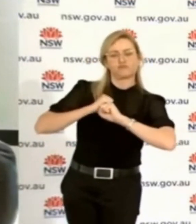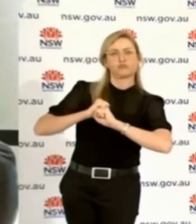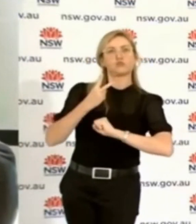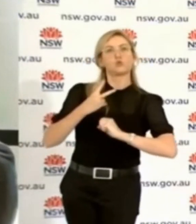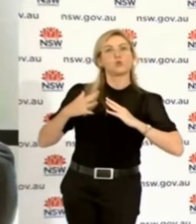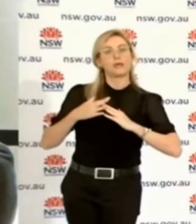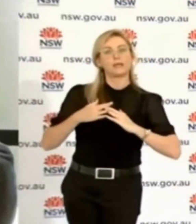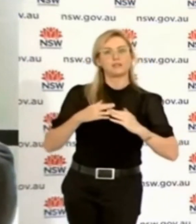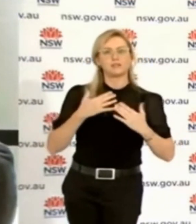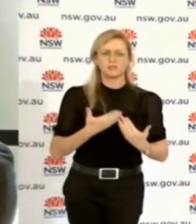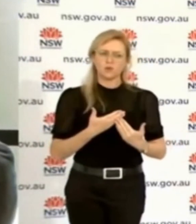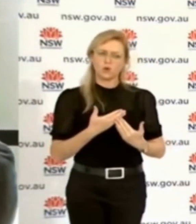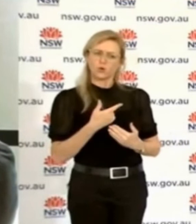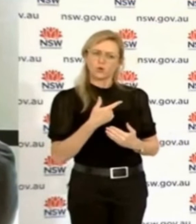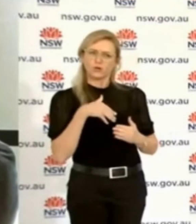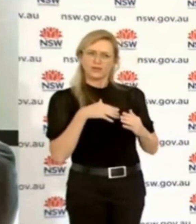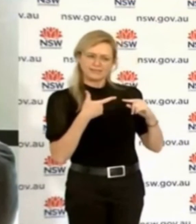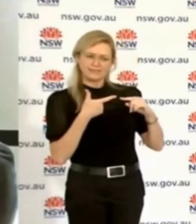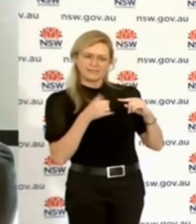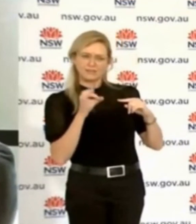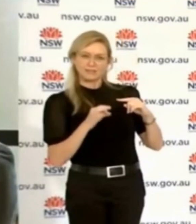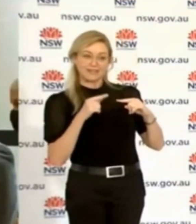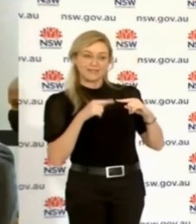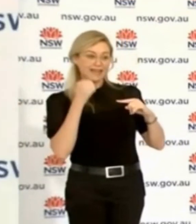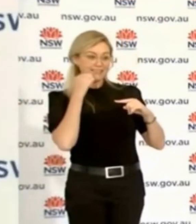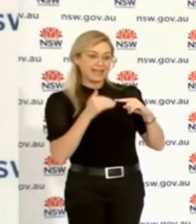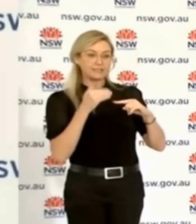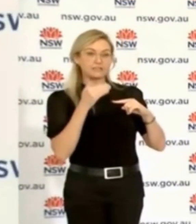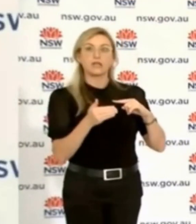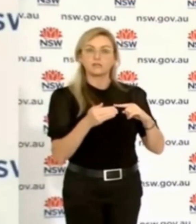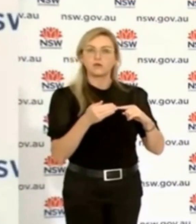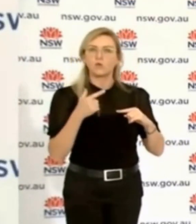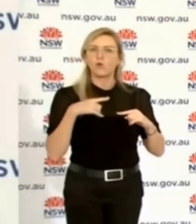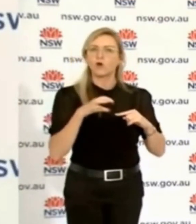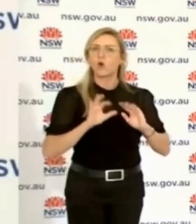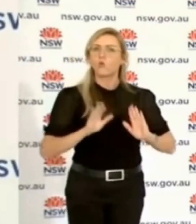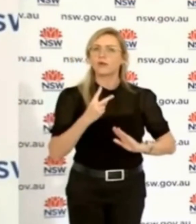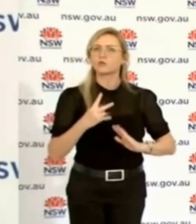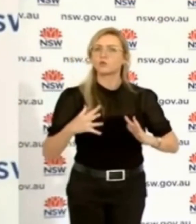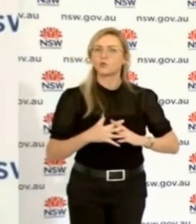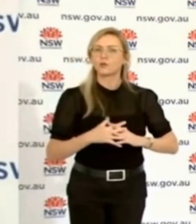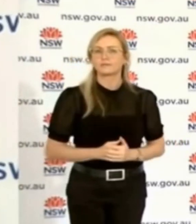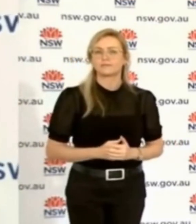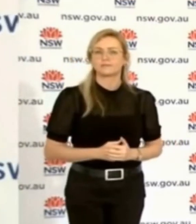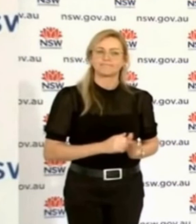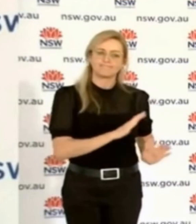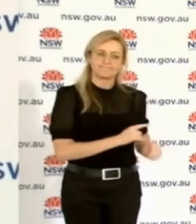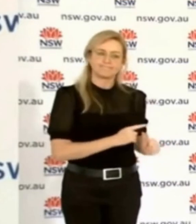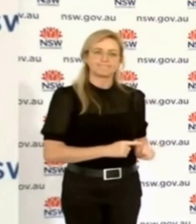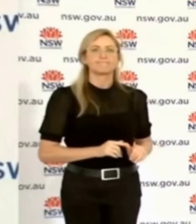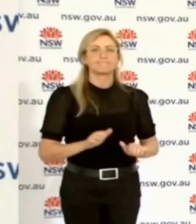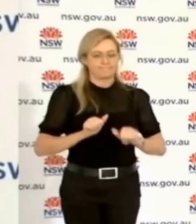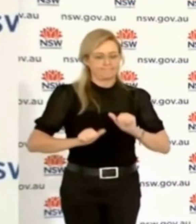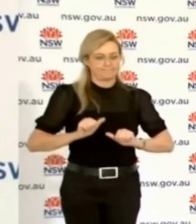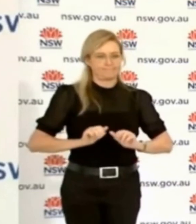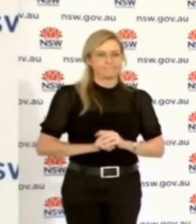to Cabinet that you prefer an 85% rather than 70% as the threshold? Look, let me just reframe. I'm